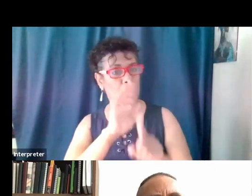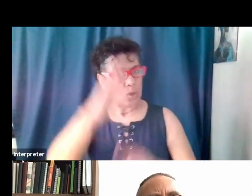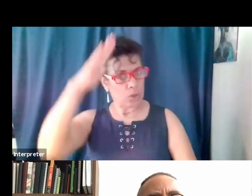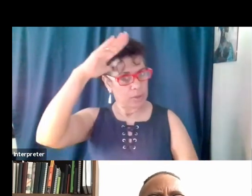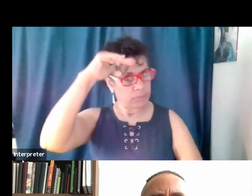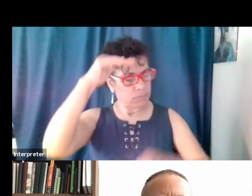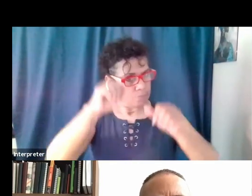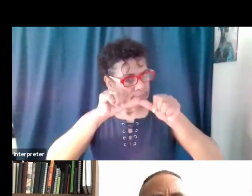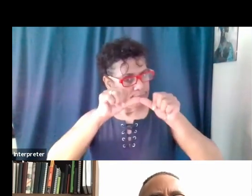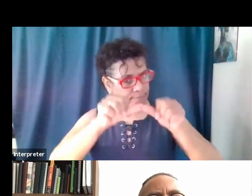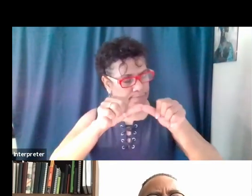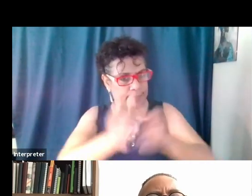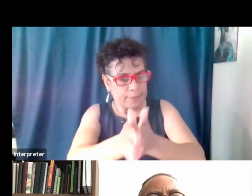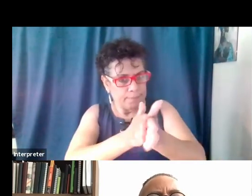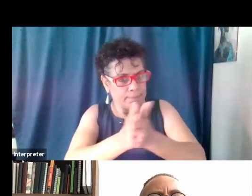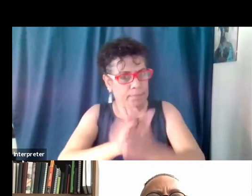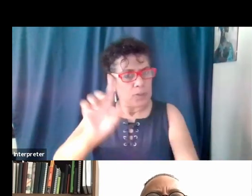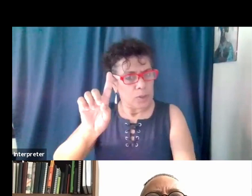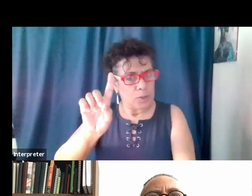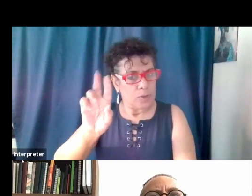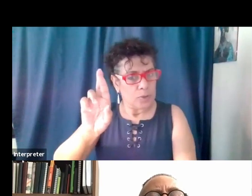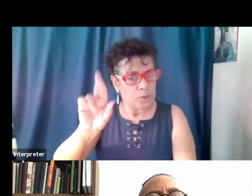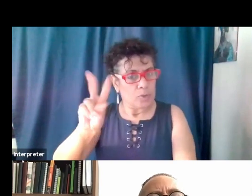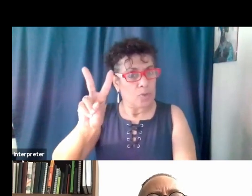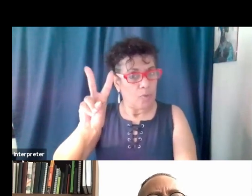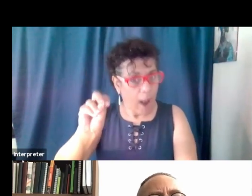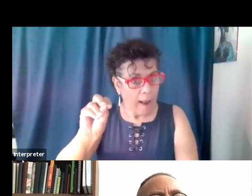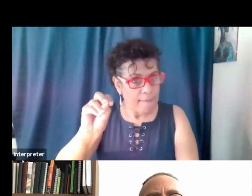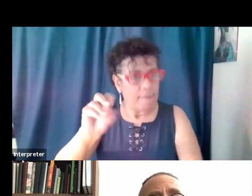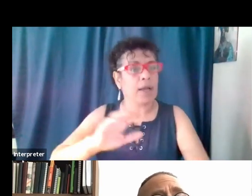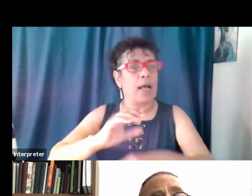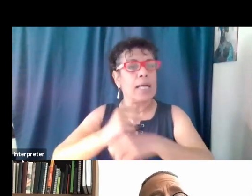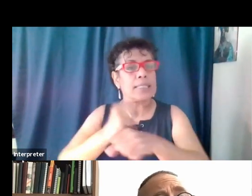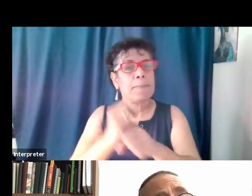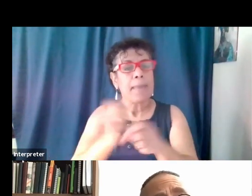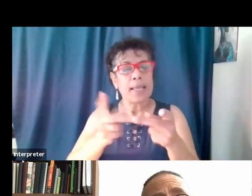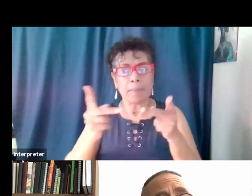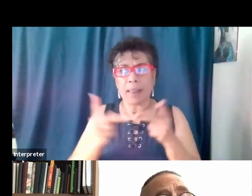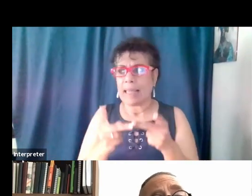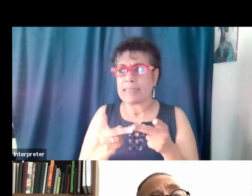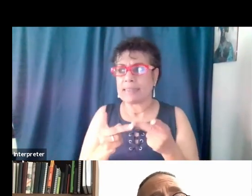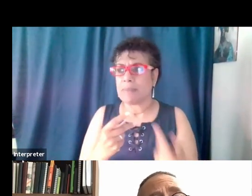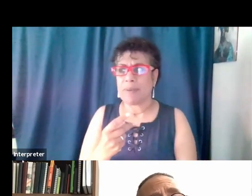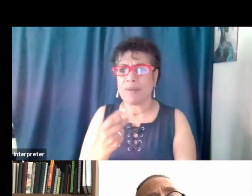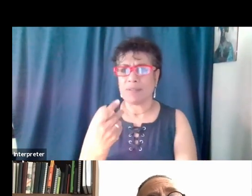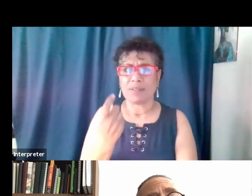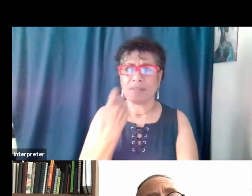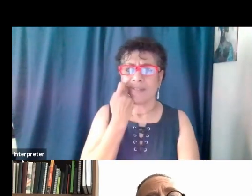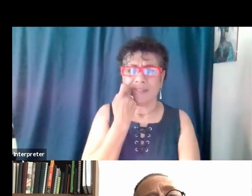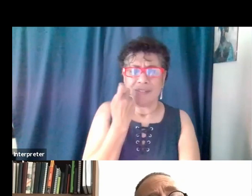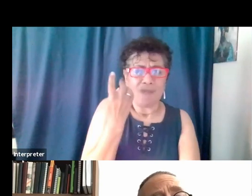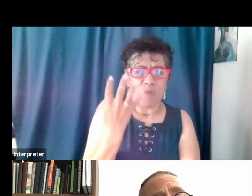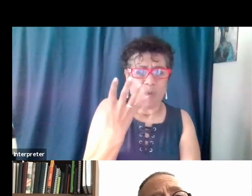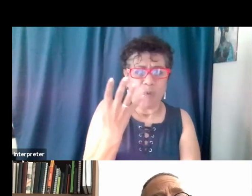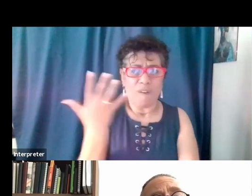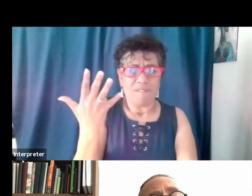persistence and your drive has created a place in the last 4 or 5 years. And